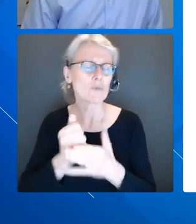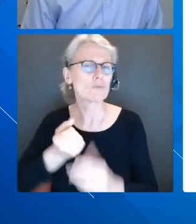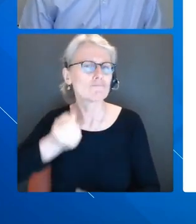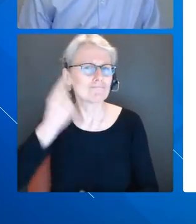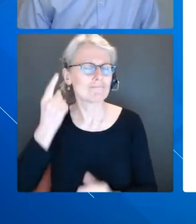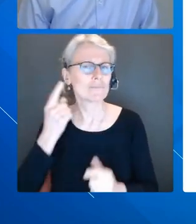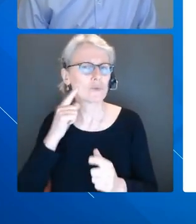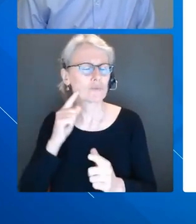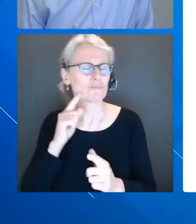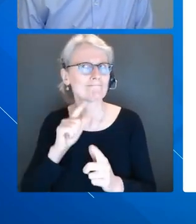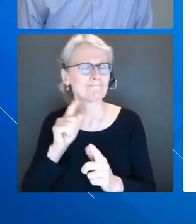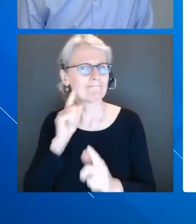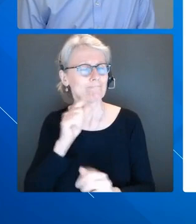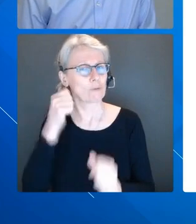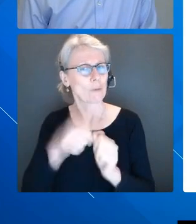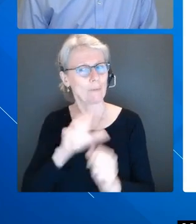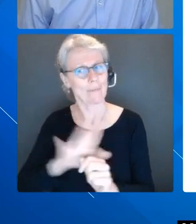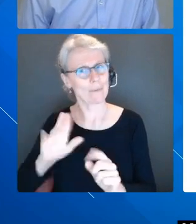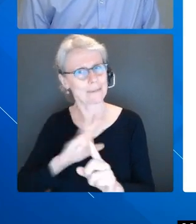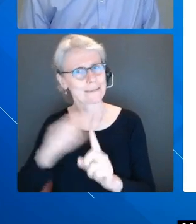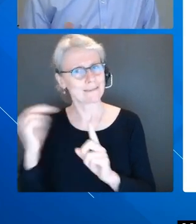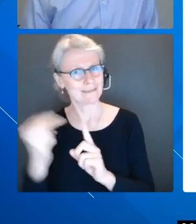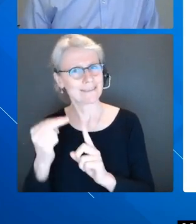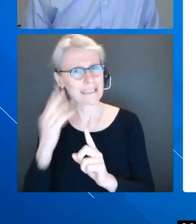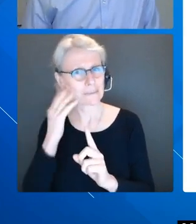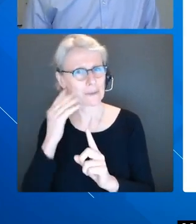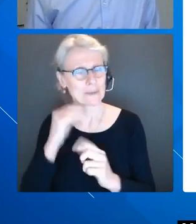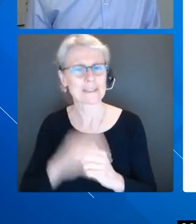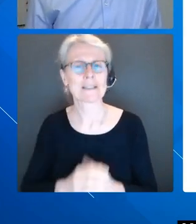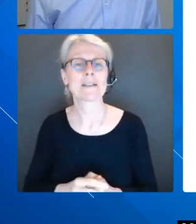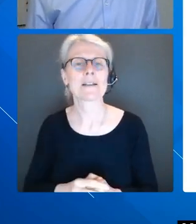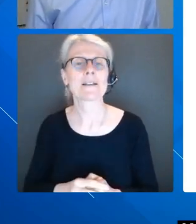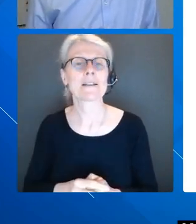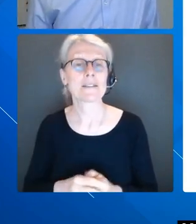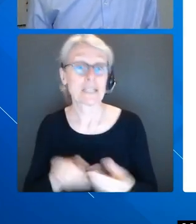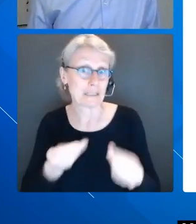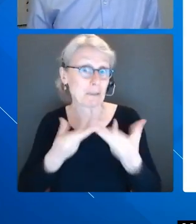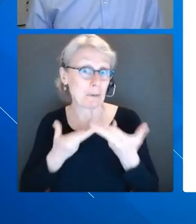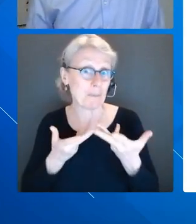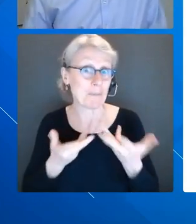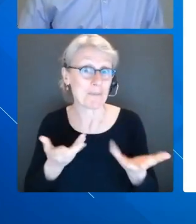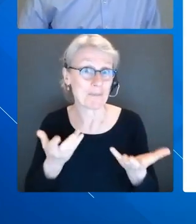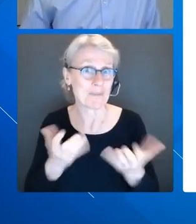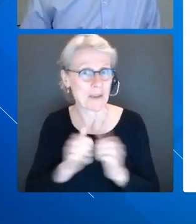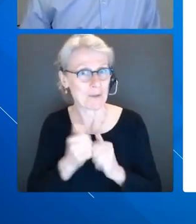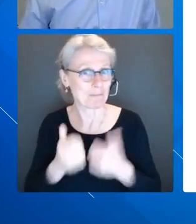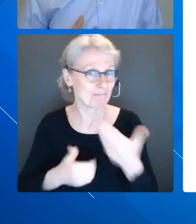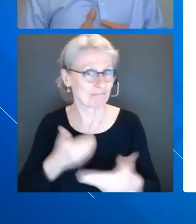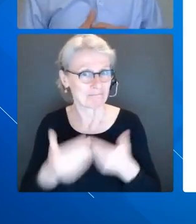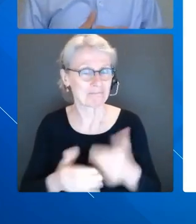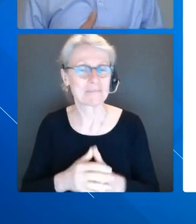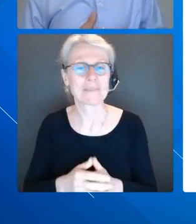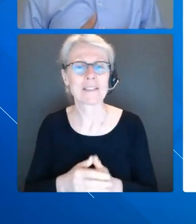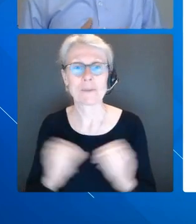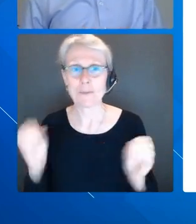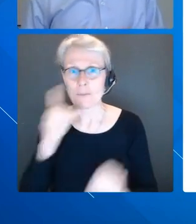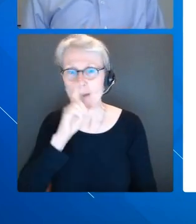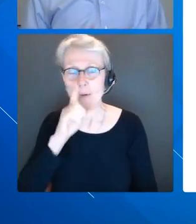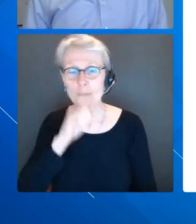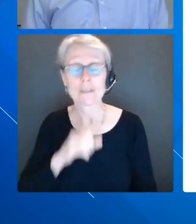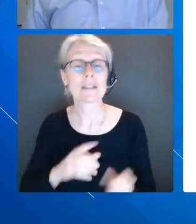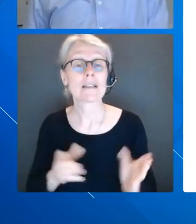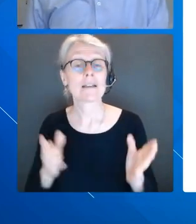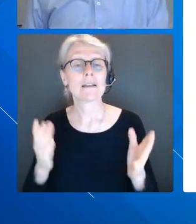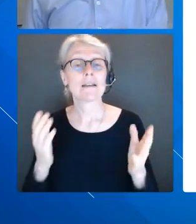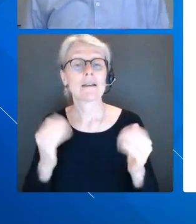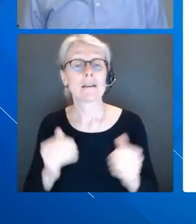some feedback about that, by the way. Another thing is focus indicators I want to show. Again, this is really on us, on the products,